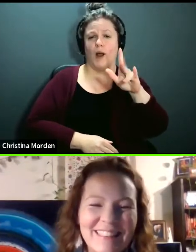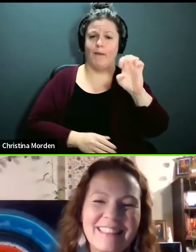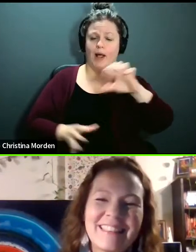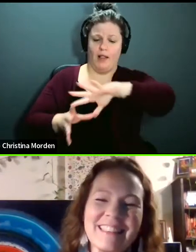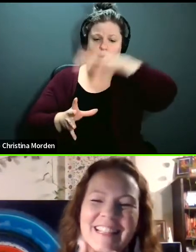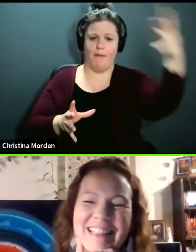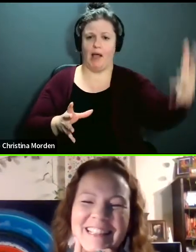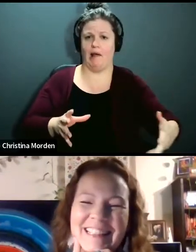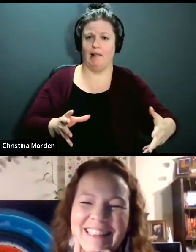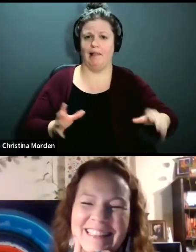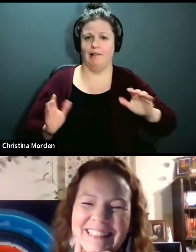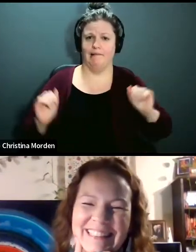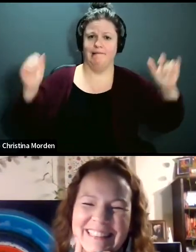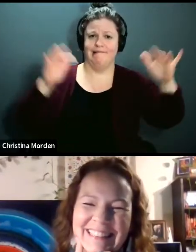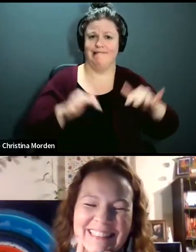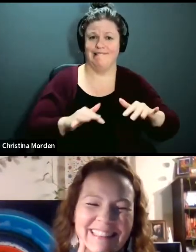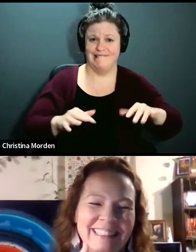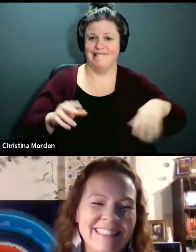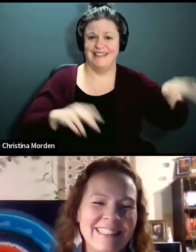make it happen